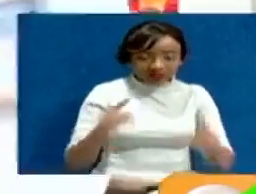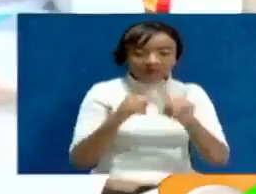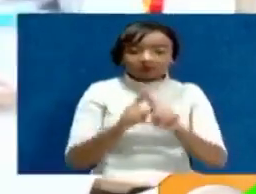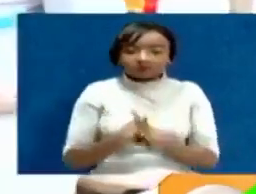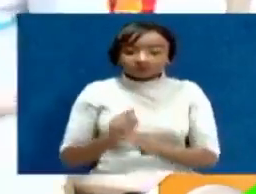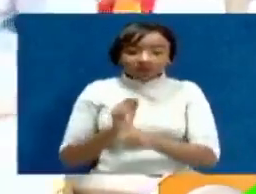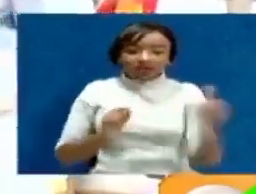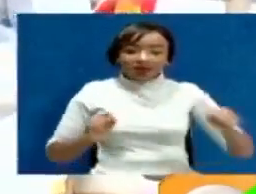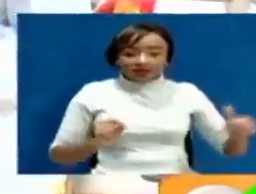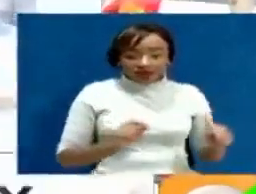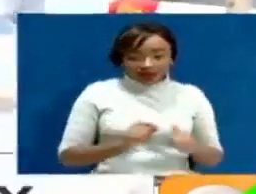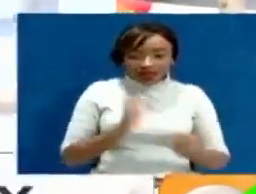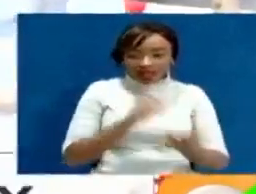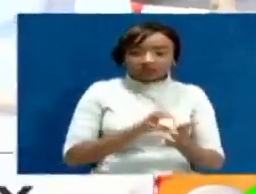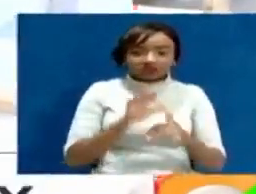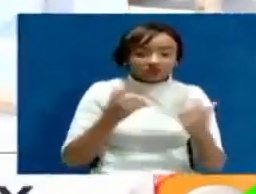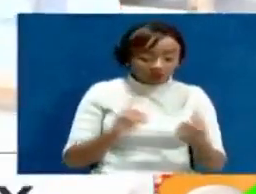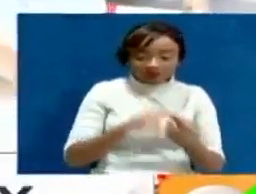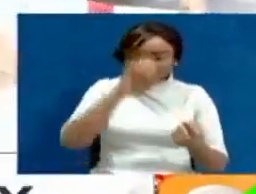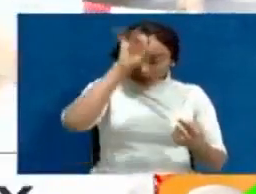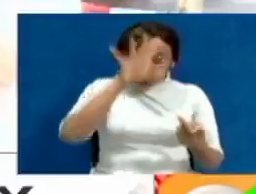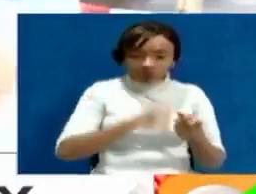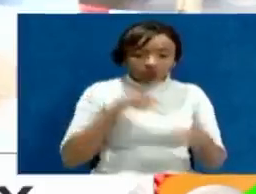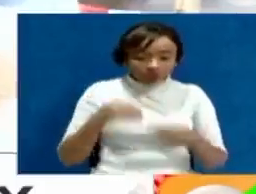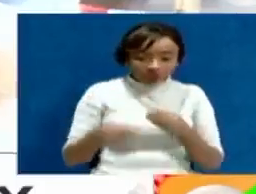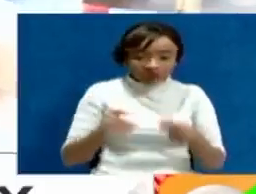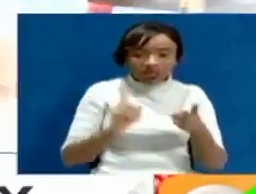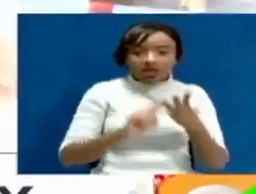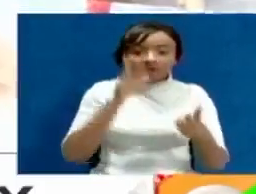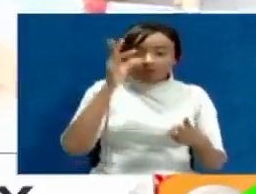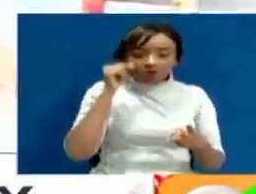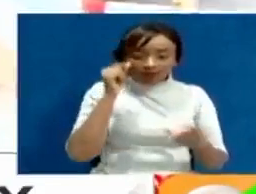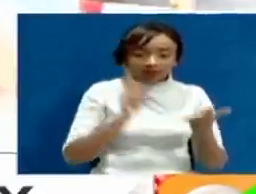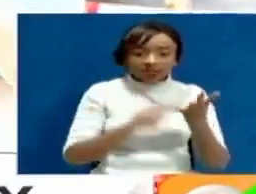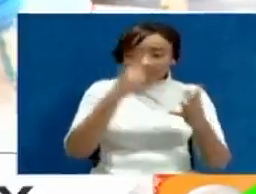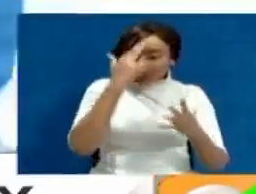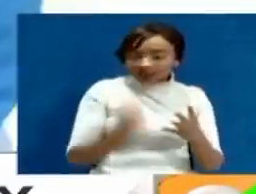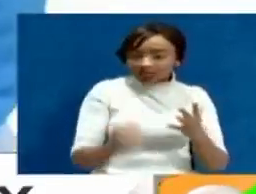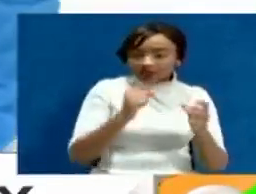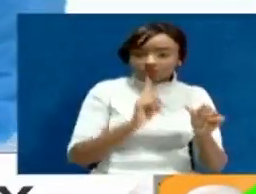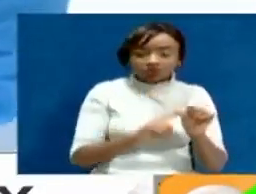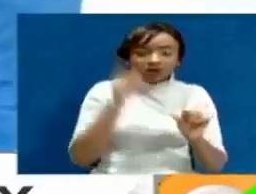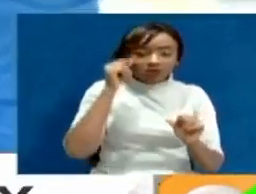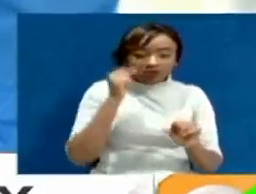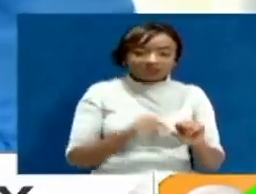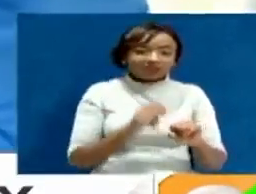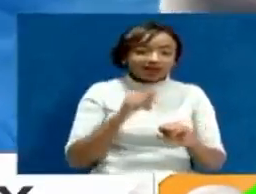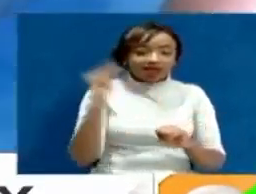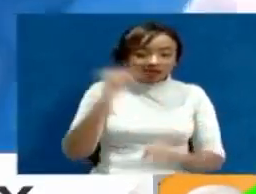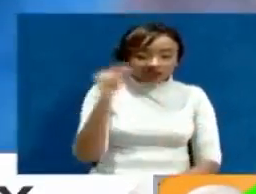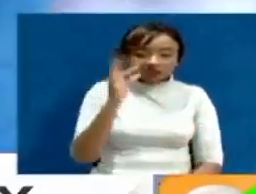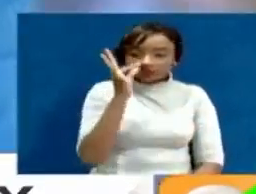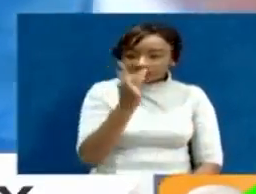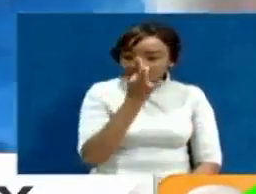counties with high caseloads include Kiambu, Mombasa, Busia, Kajiado, Machakos, Mombasa, Nyeri,